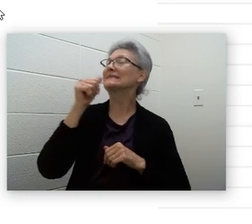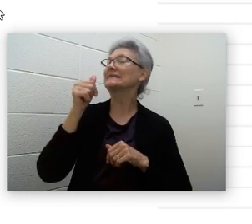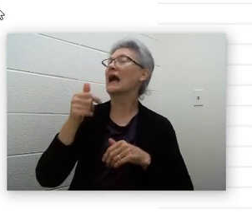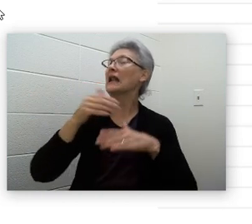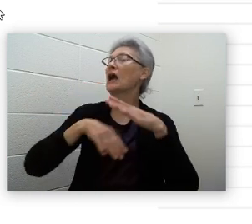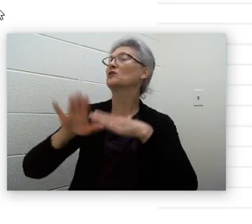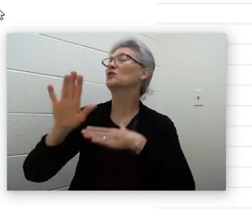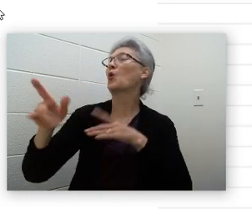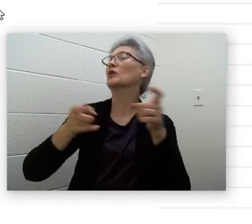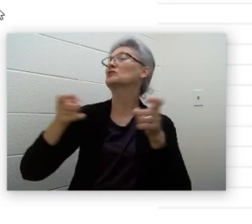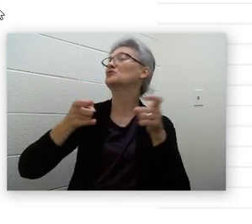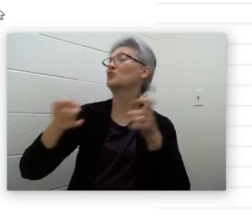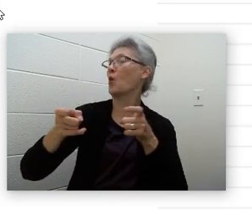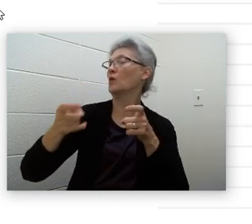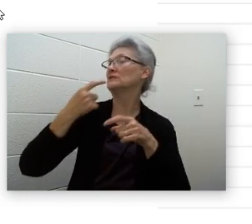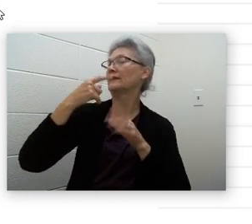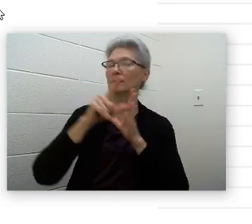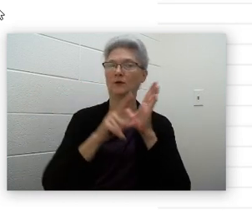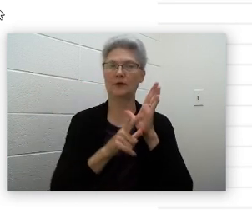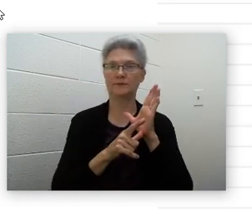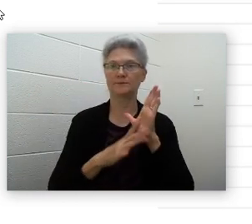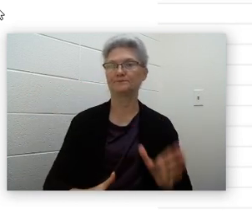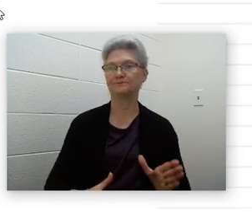jurisdiction, said Stanley's lawyer.